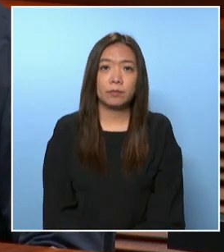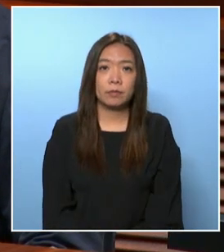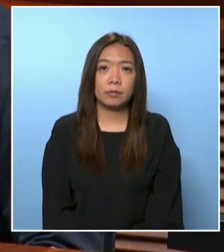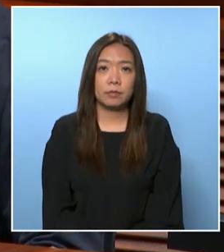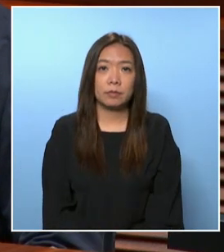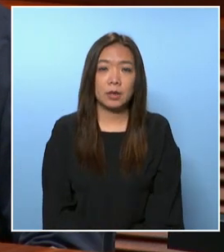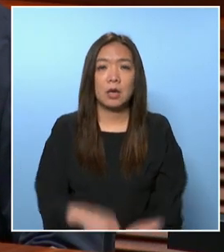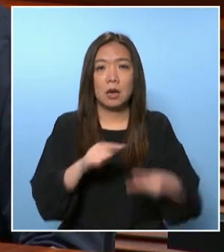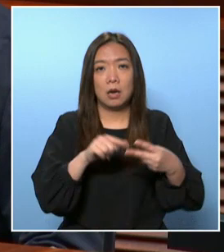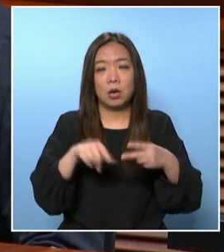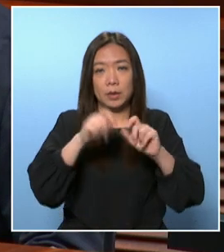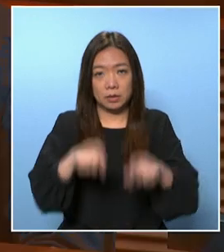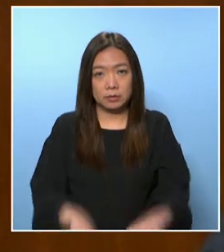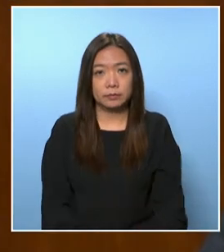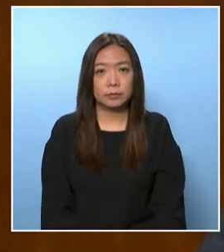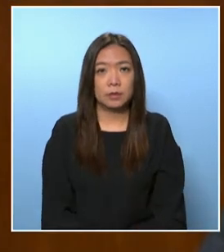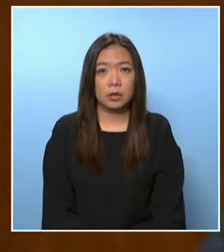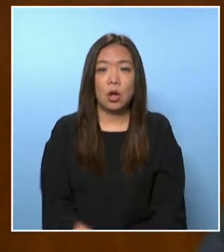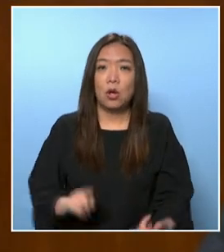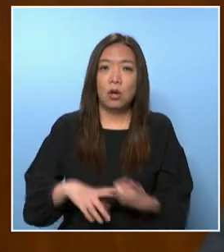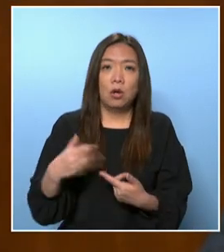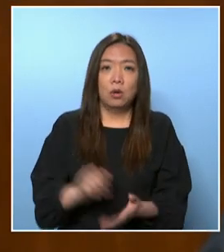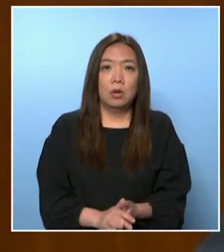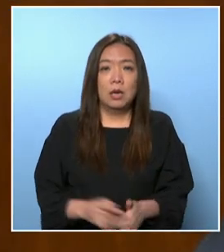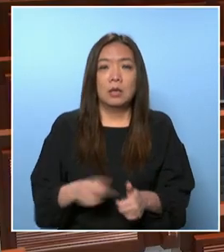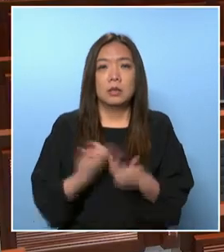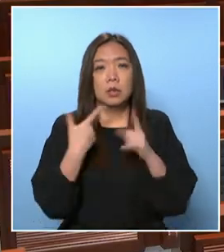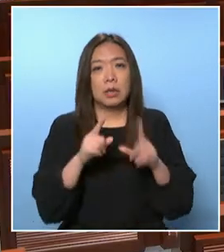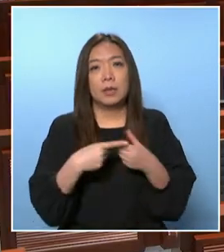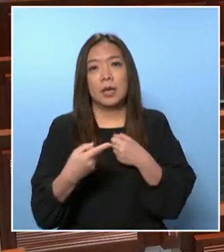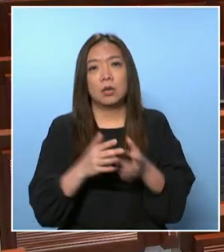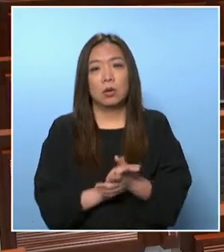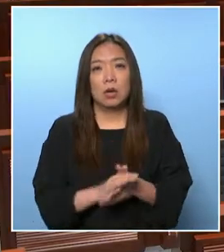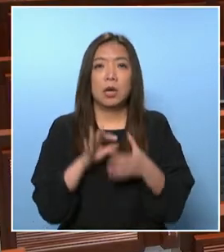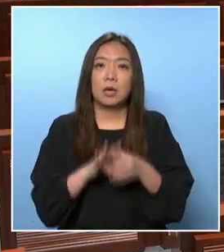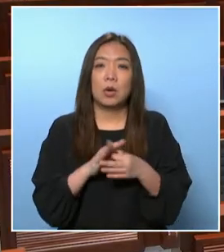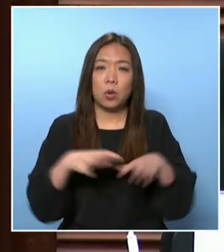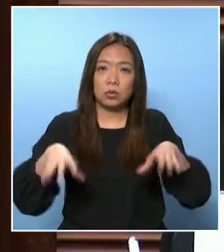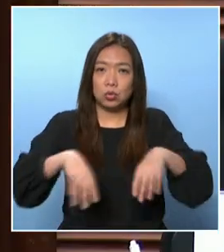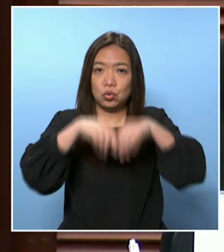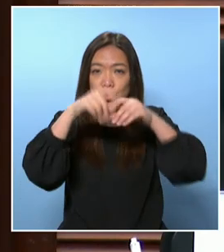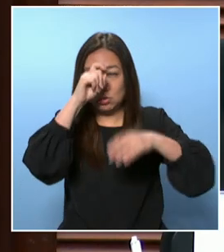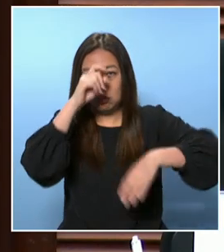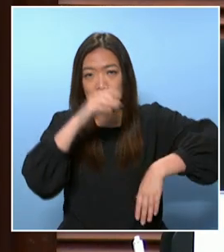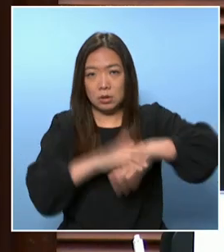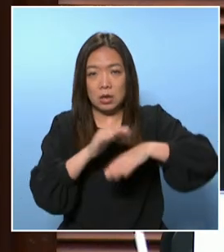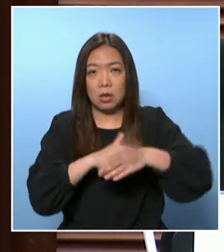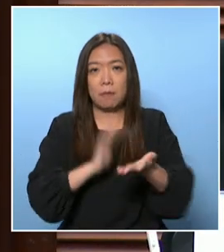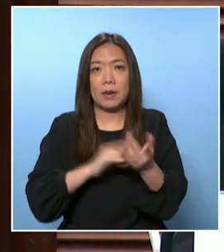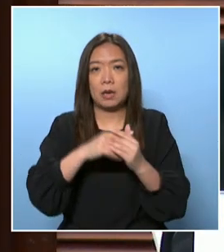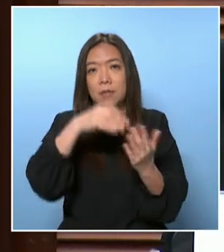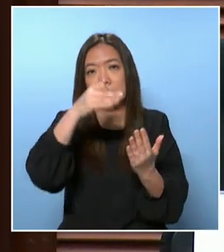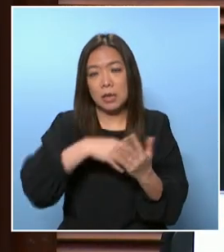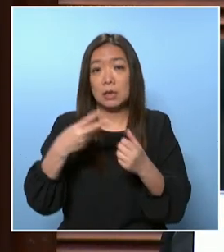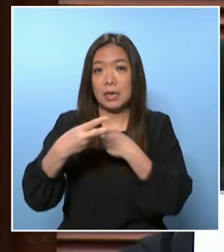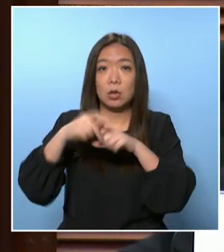particular requirement for the witnesses for the adoption of the AMD? Under Secretary. Yes, first